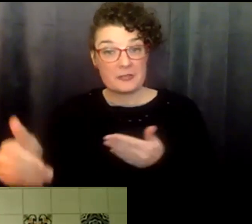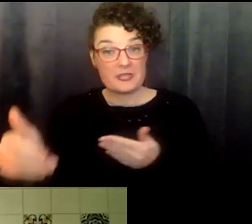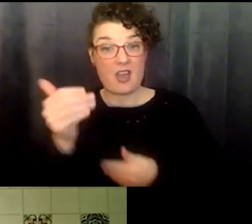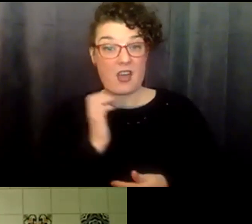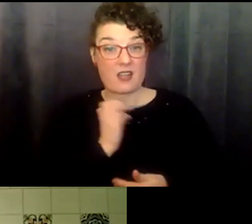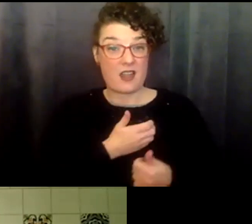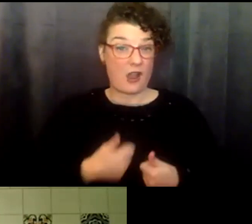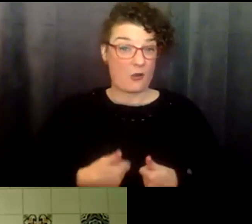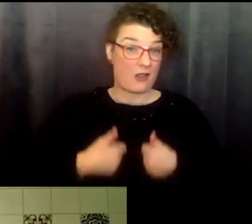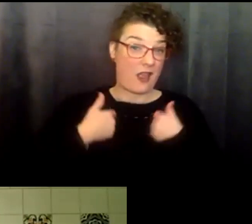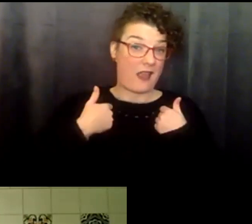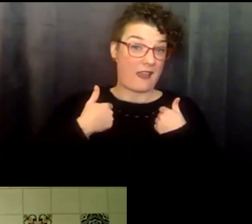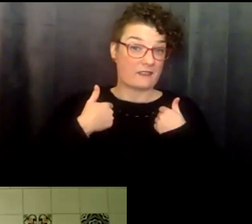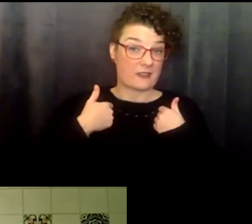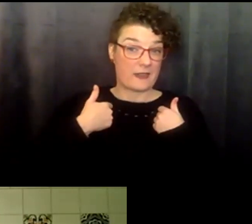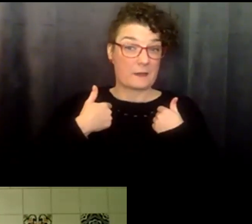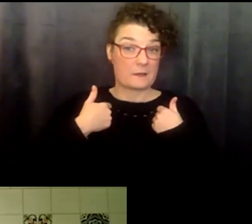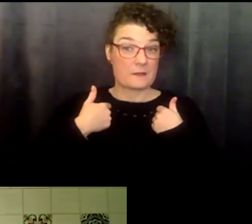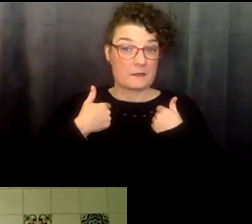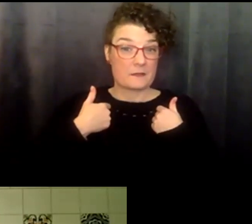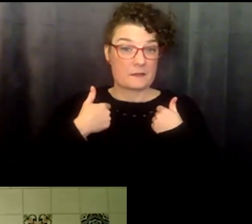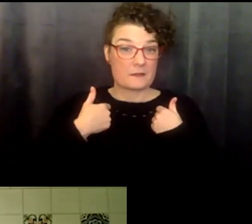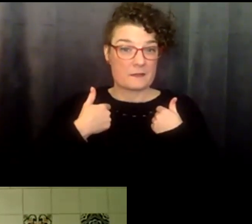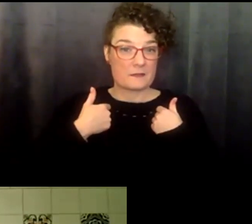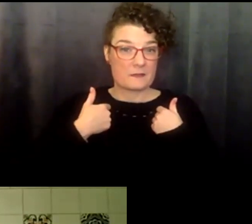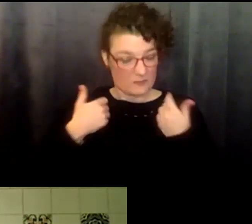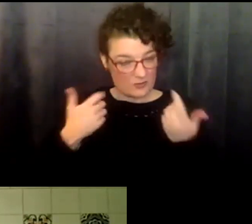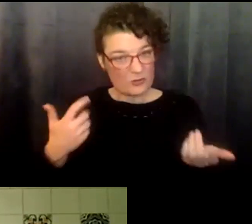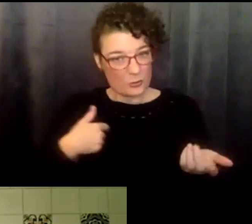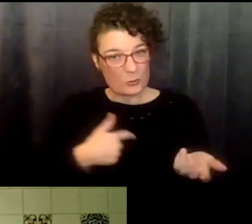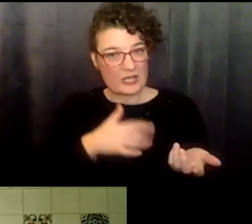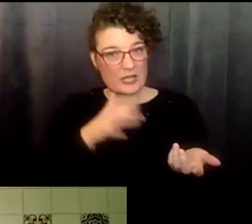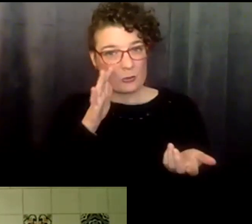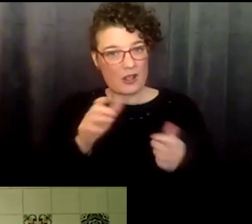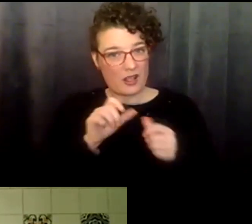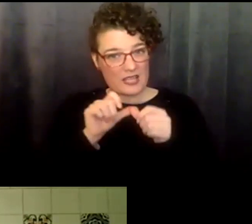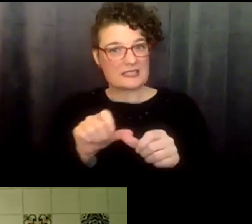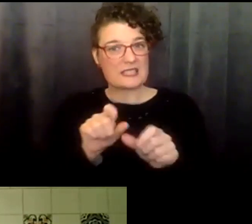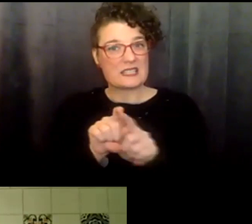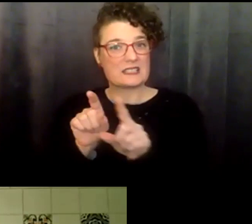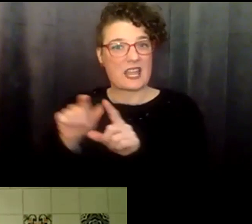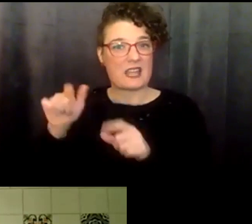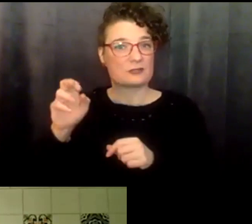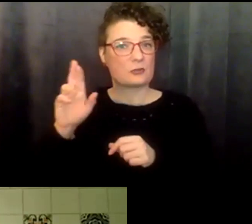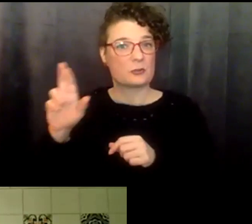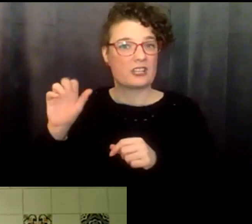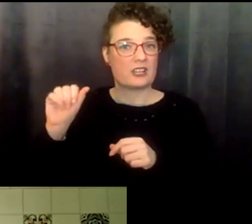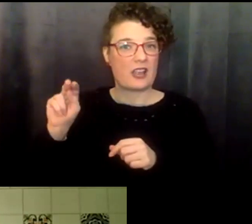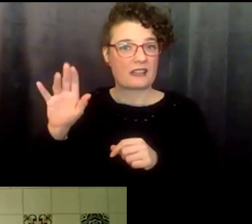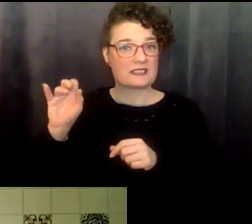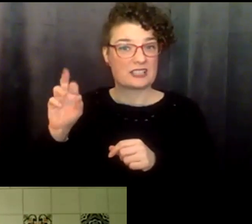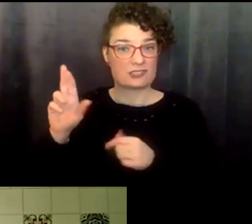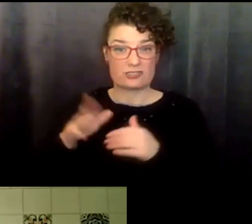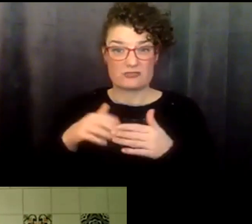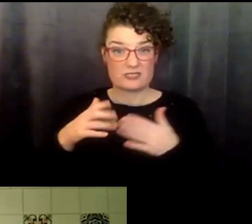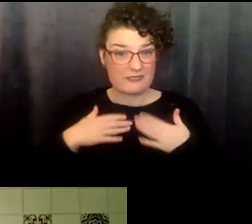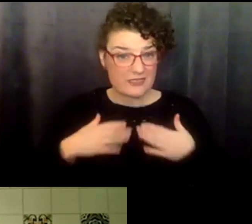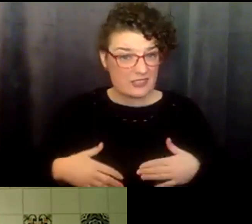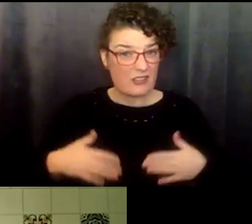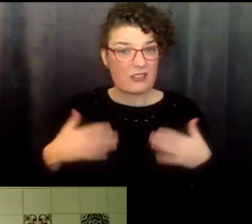lifetimes, we will still exist as queer ancestors, even if our physical form, our